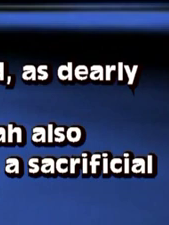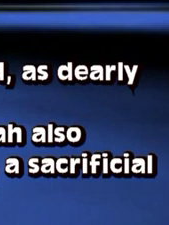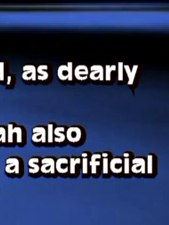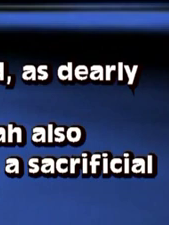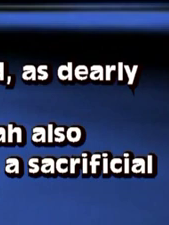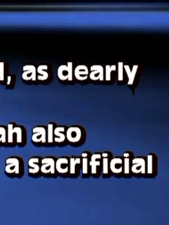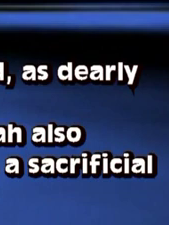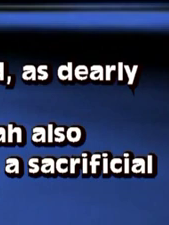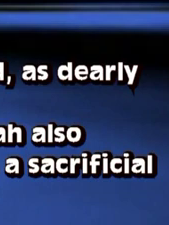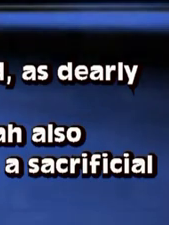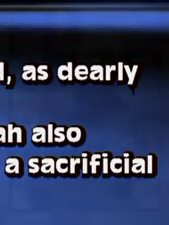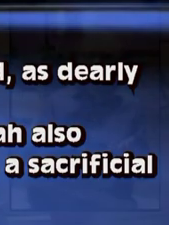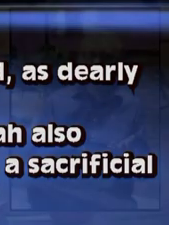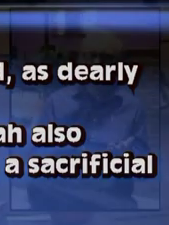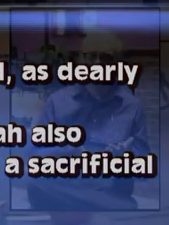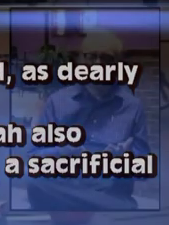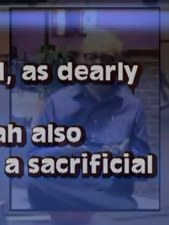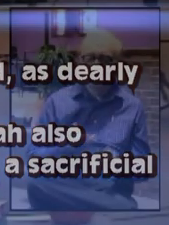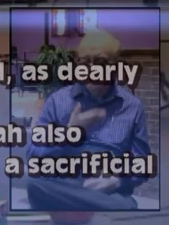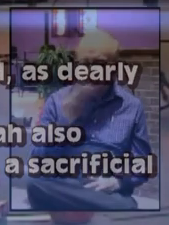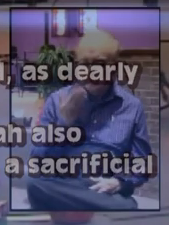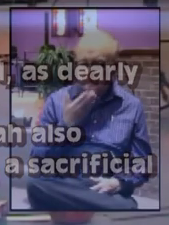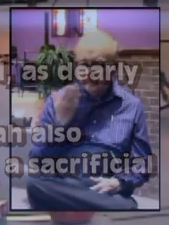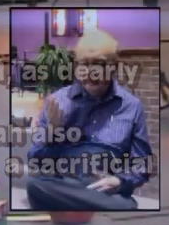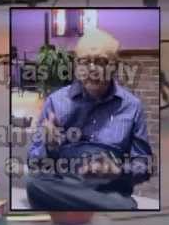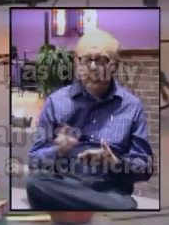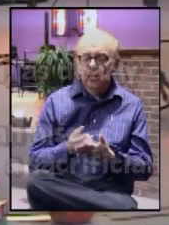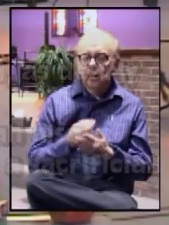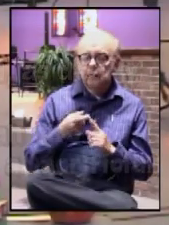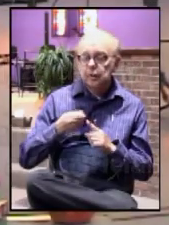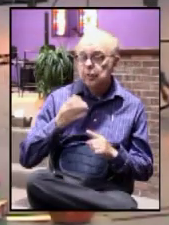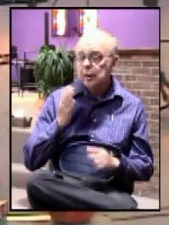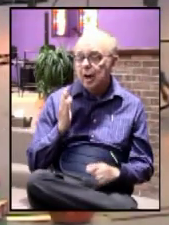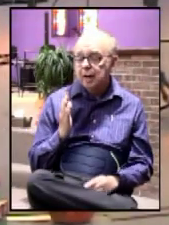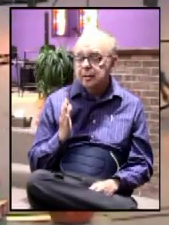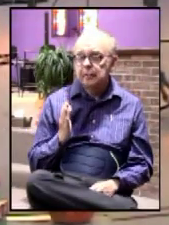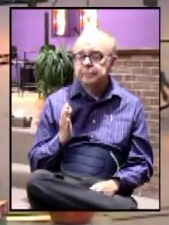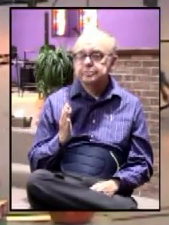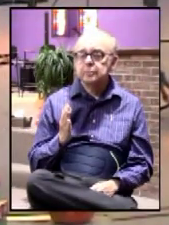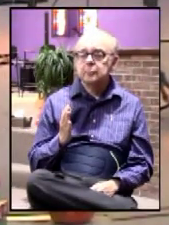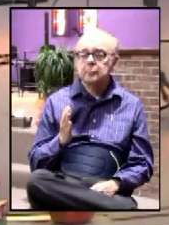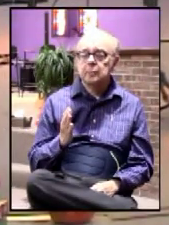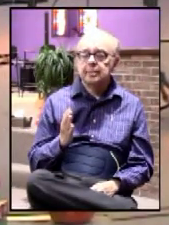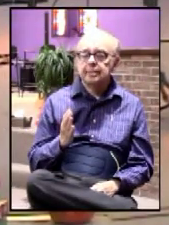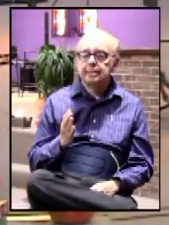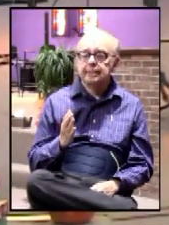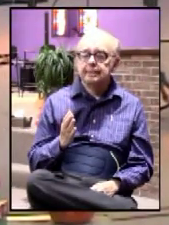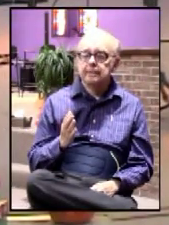A sacrificial and fragrant offering to God.